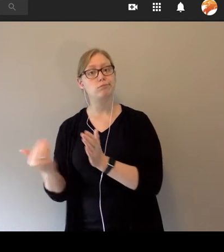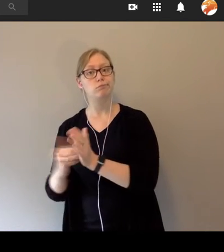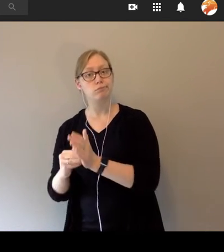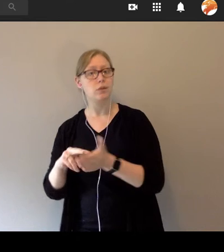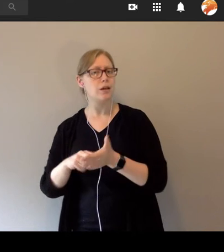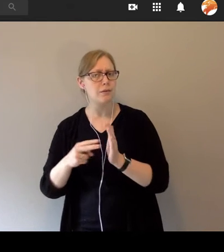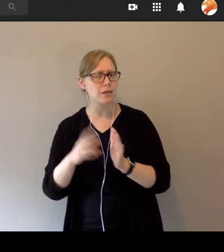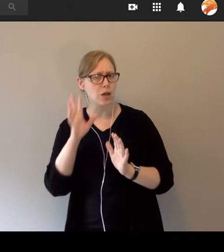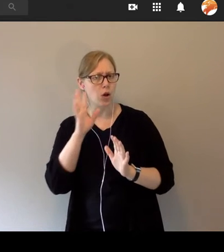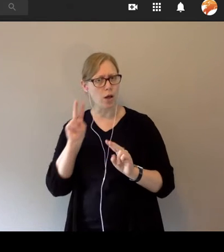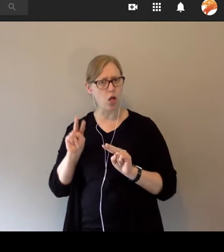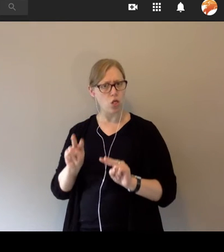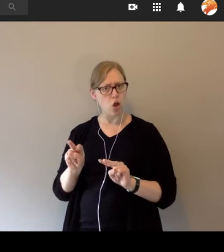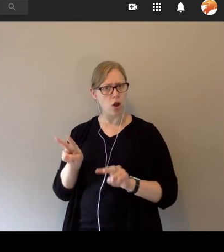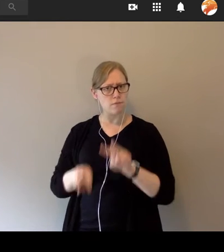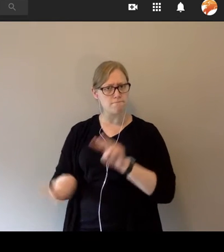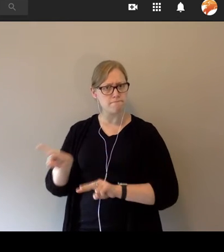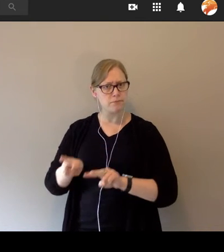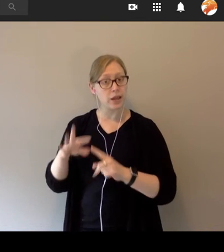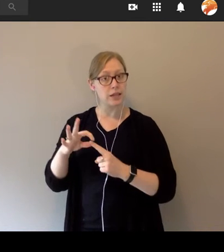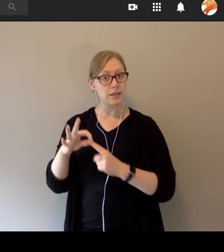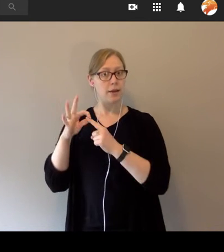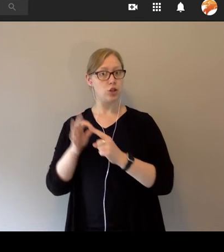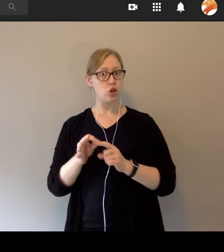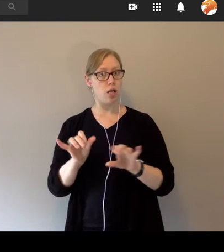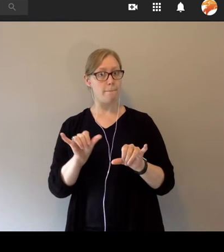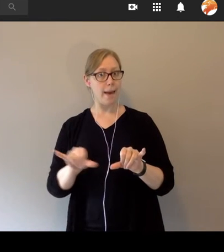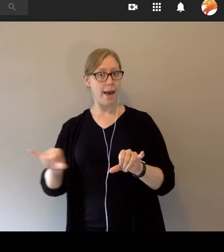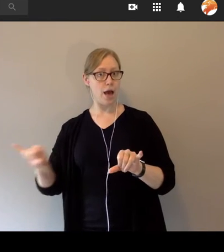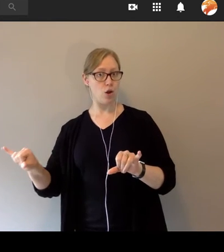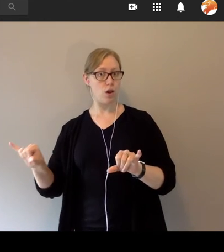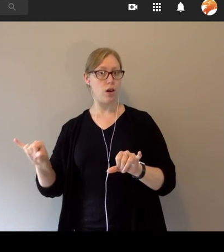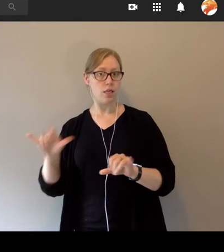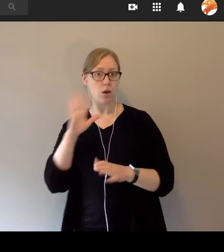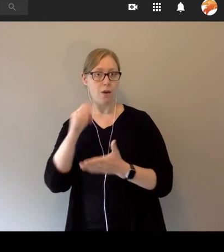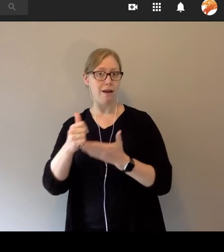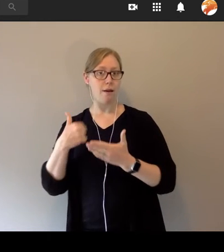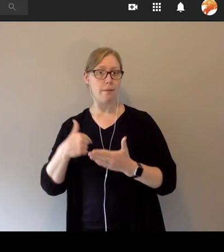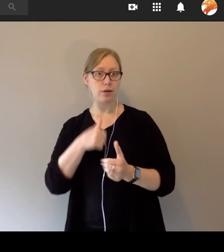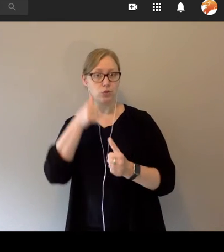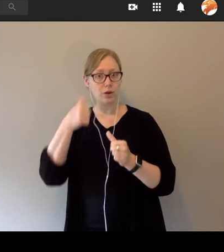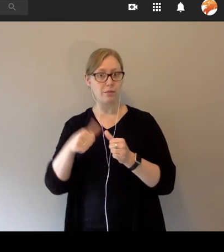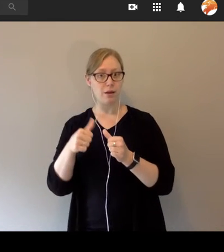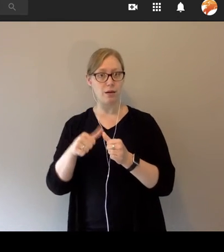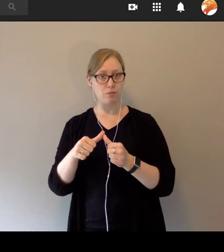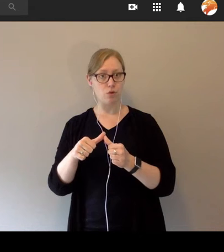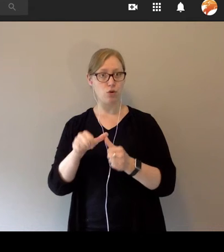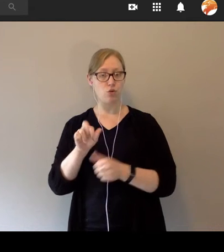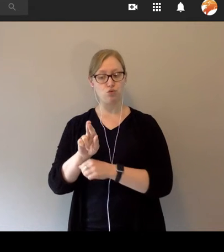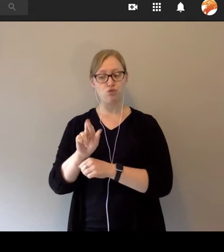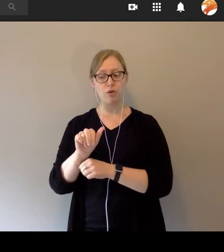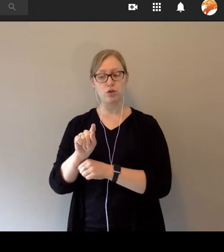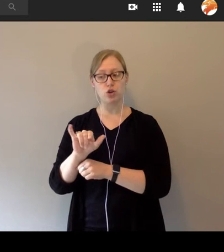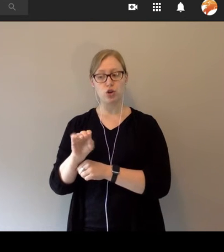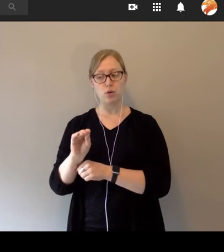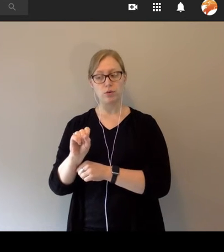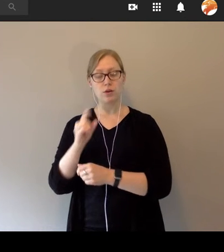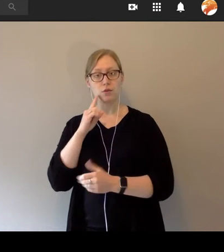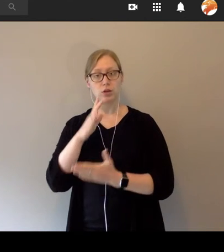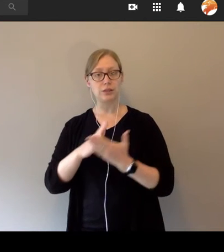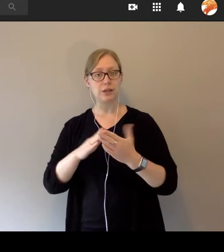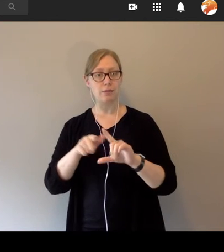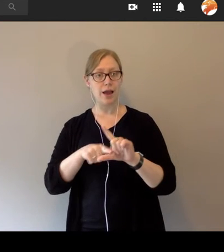pattern will help us remember the trig ratios for certain angles. So I